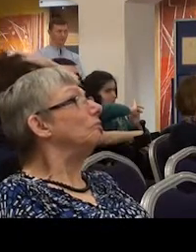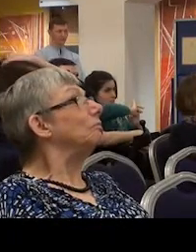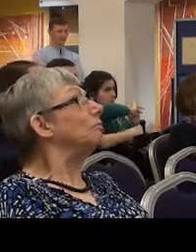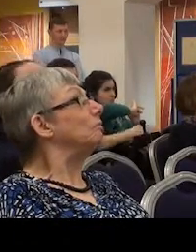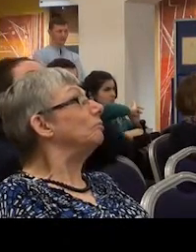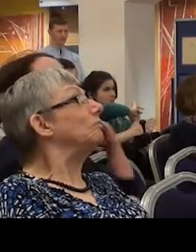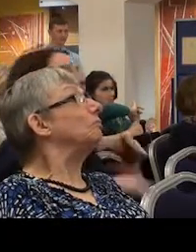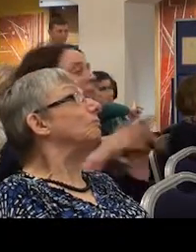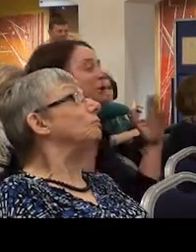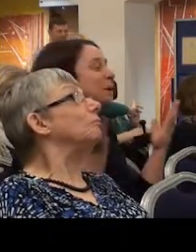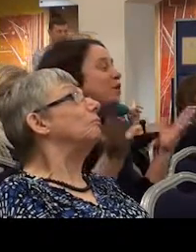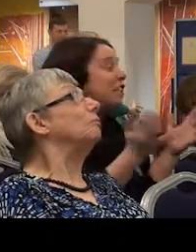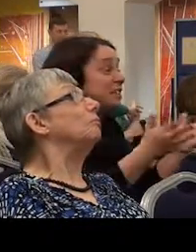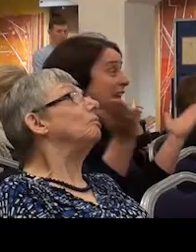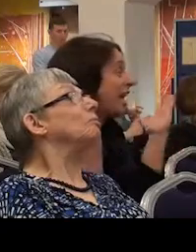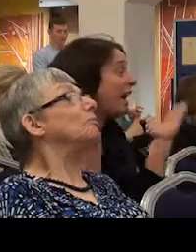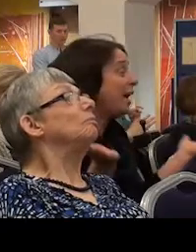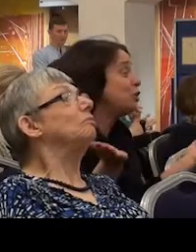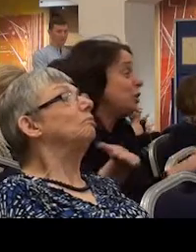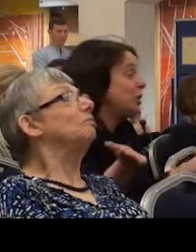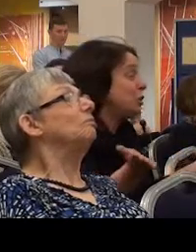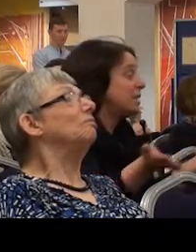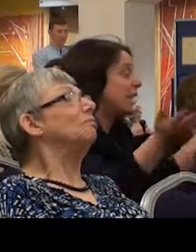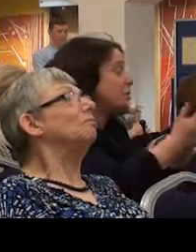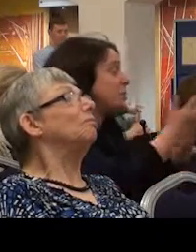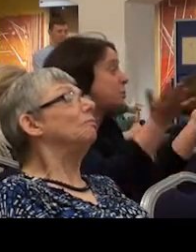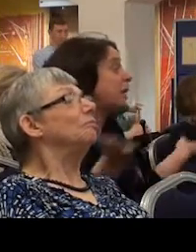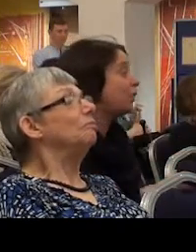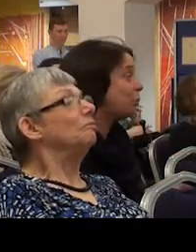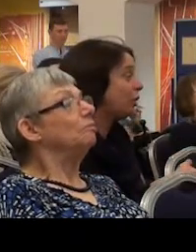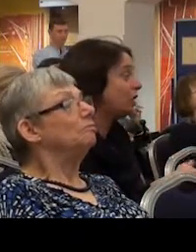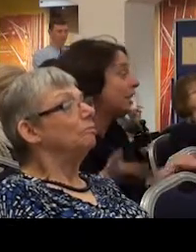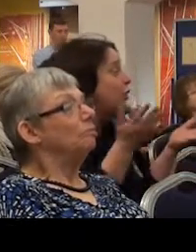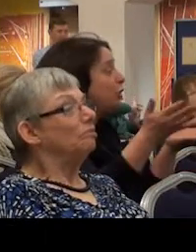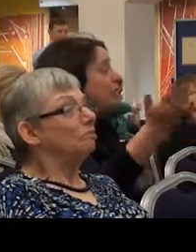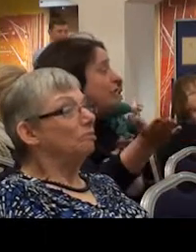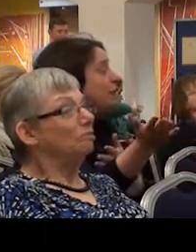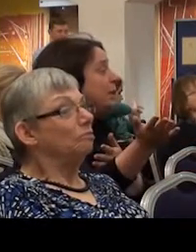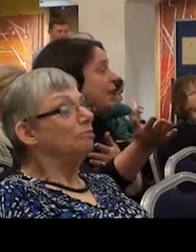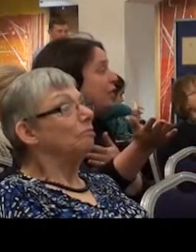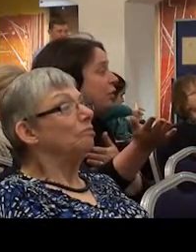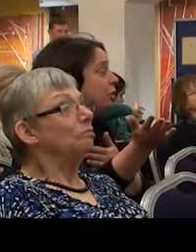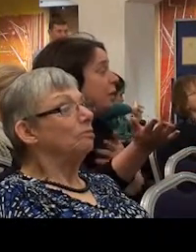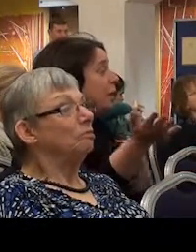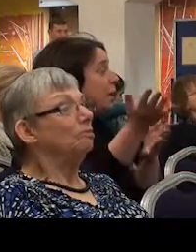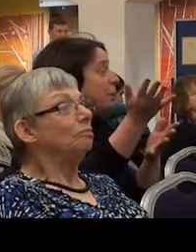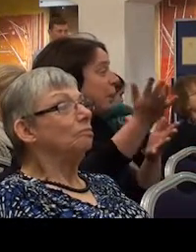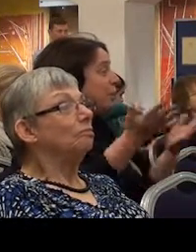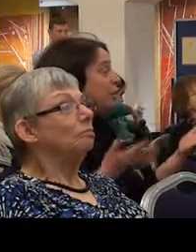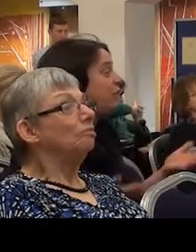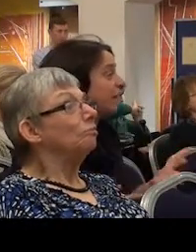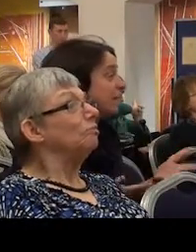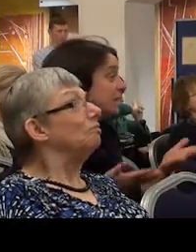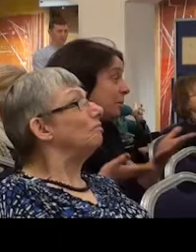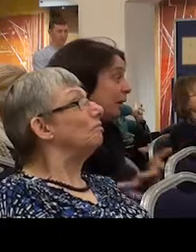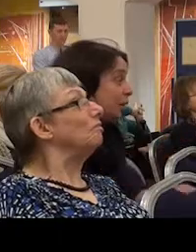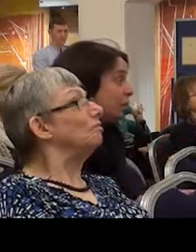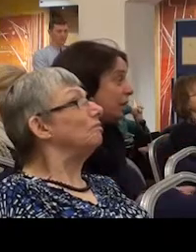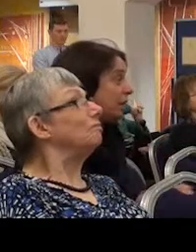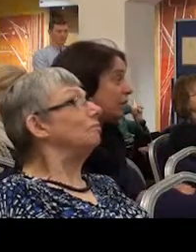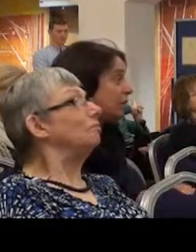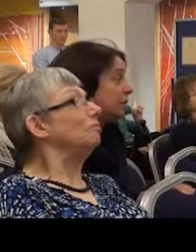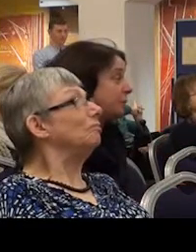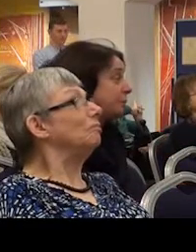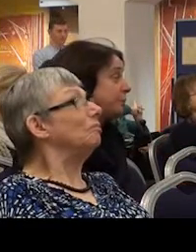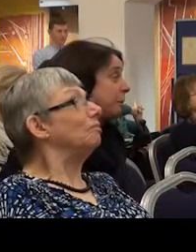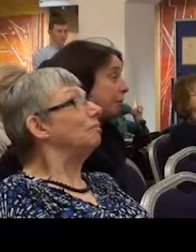a response. Okay, my question is, how do we do it? How do we spread the word? I know you're at government level, but I'm not feeling it at my local